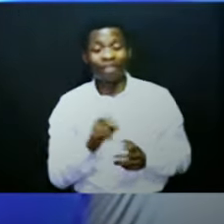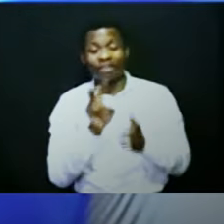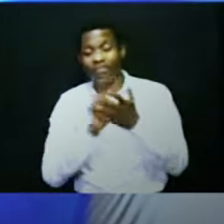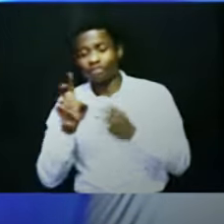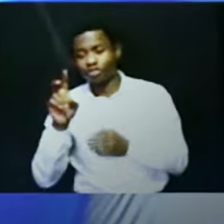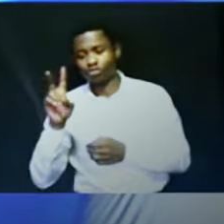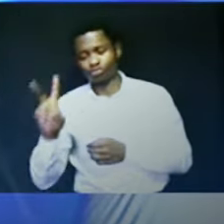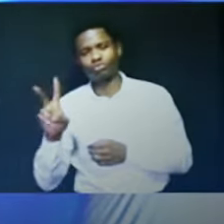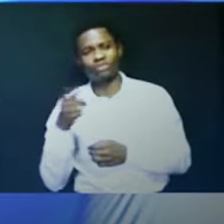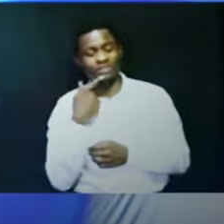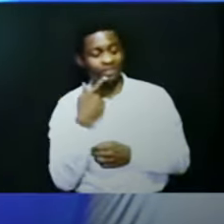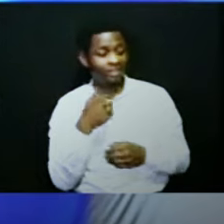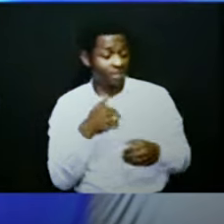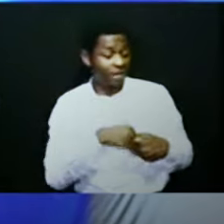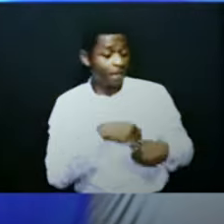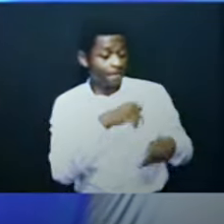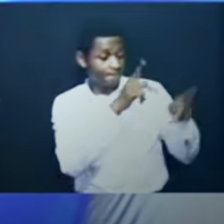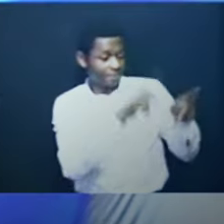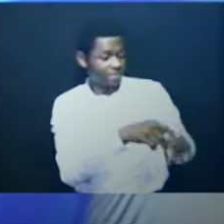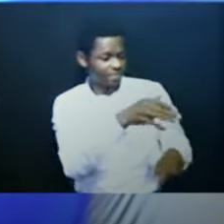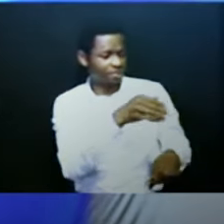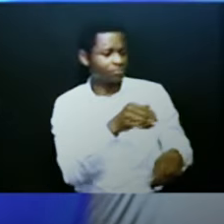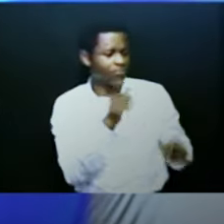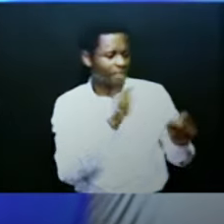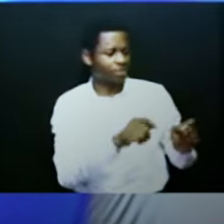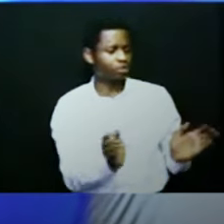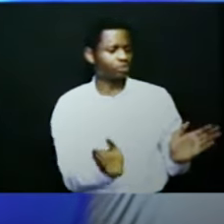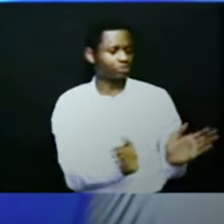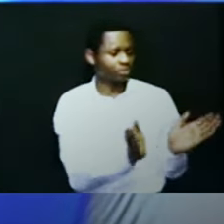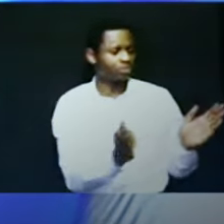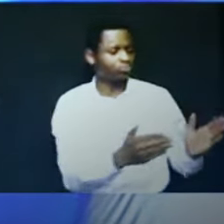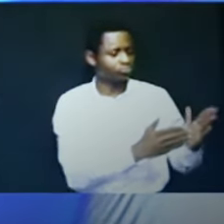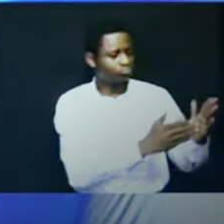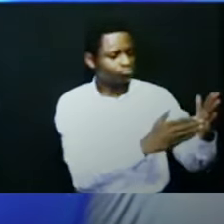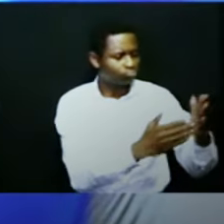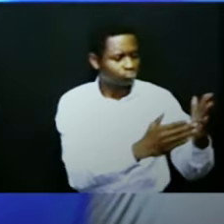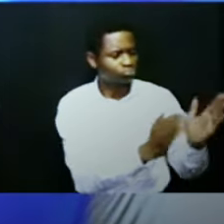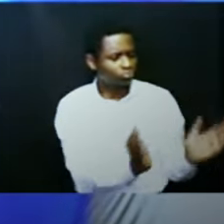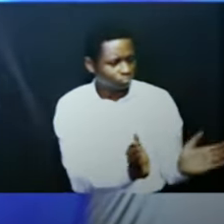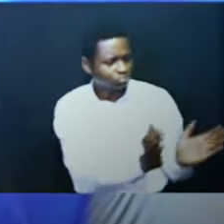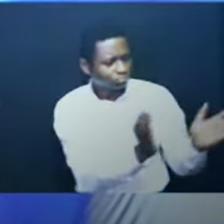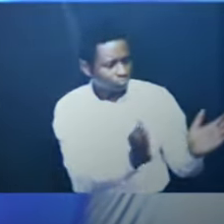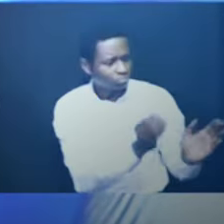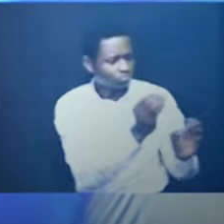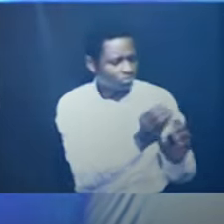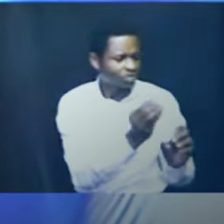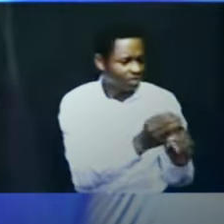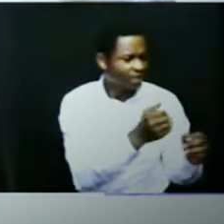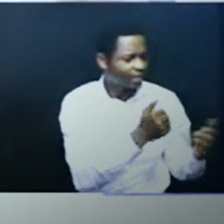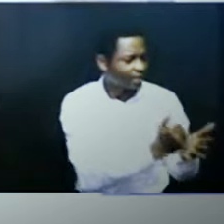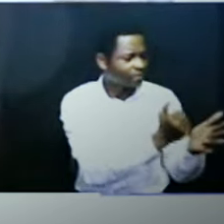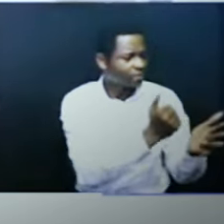guidance and trustees until the time set for his by his